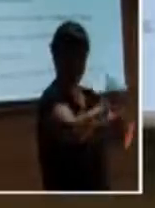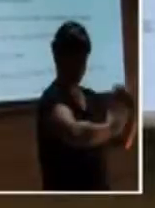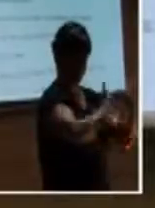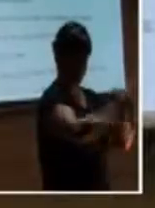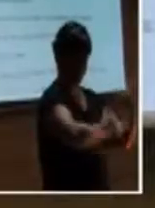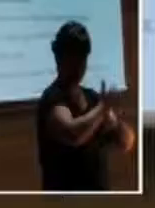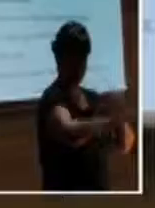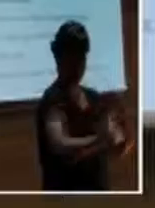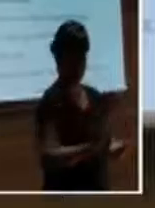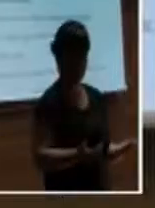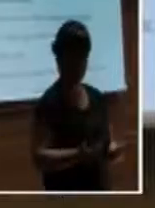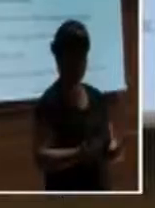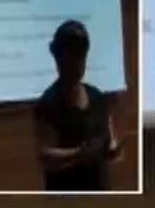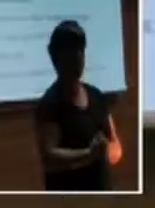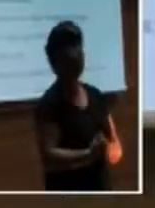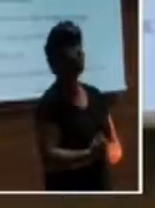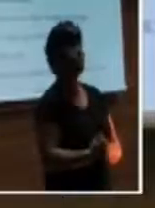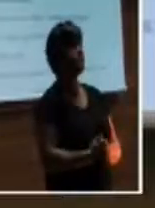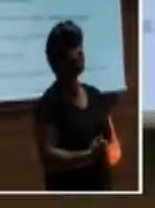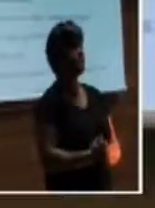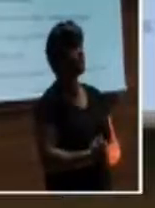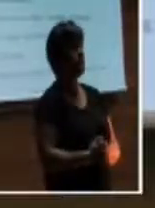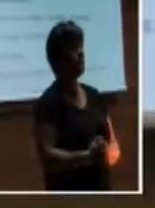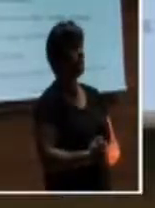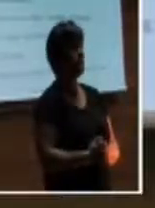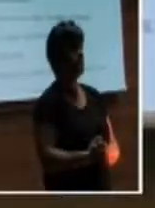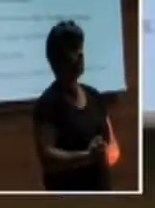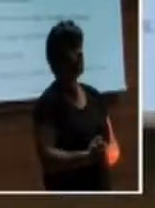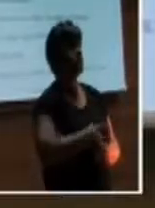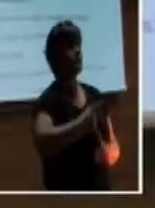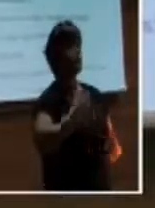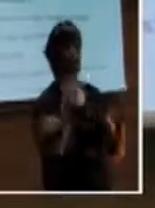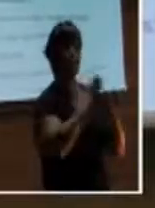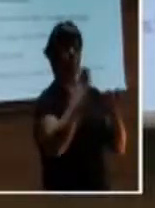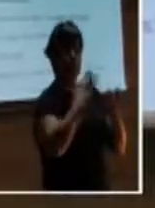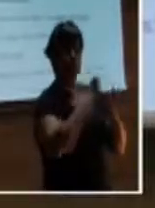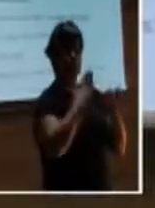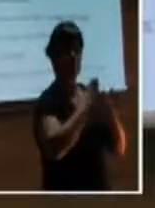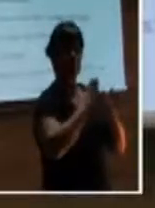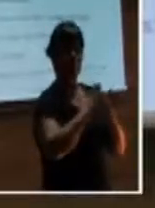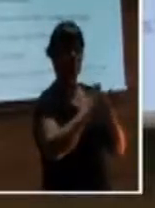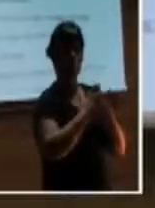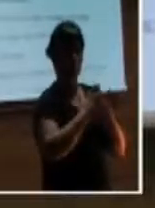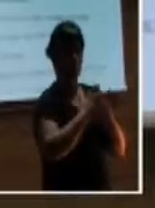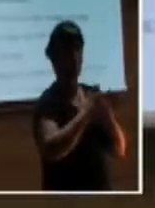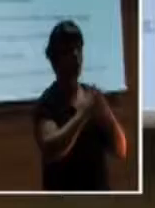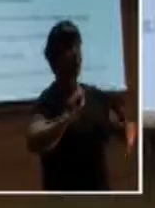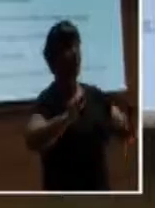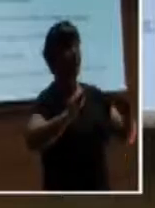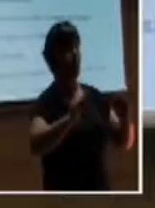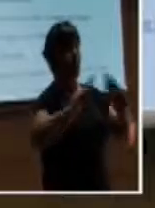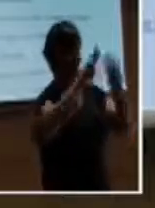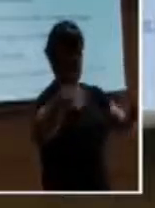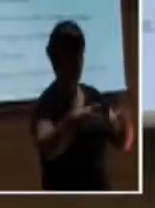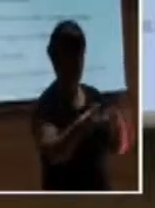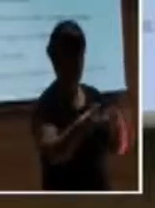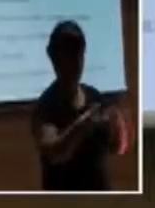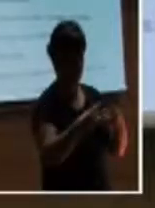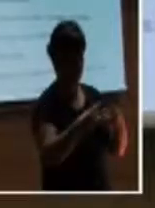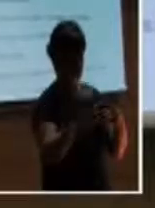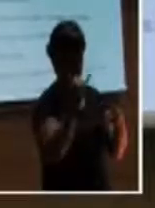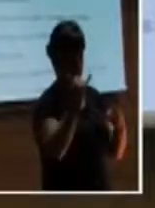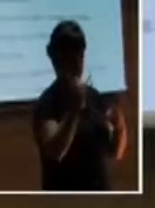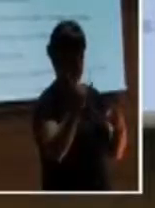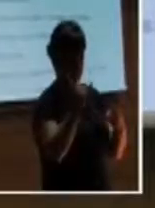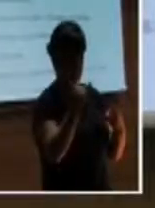We also have e-learning courses that are available online through our website, dementiaforum.org,